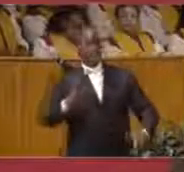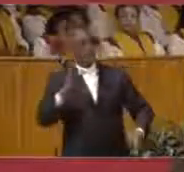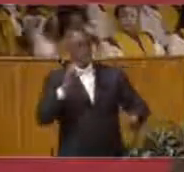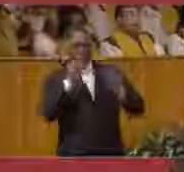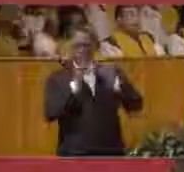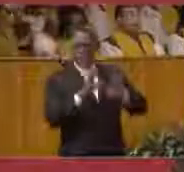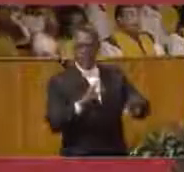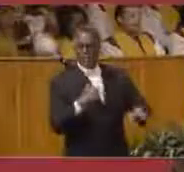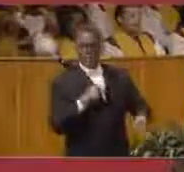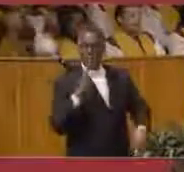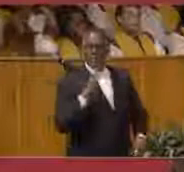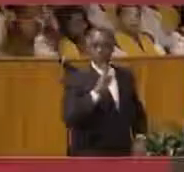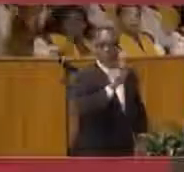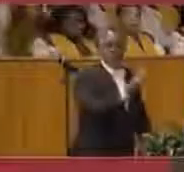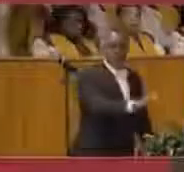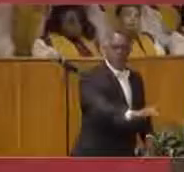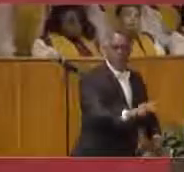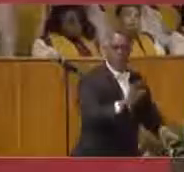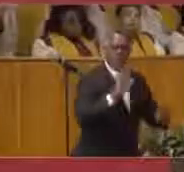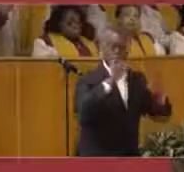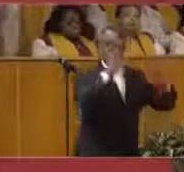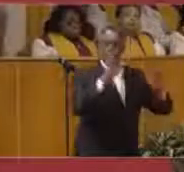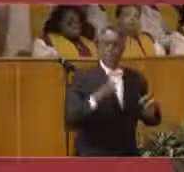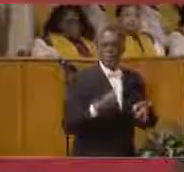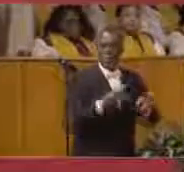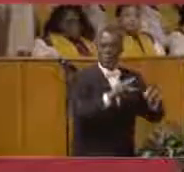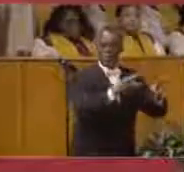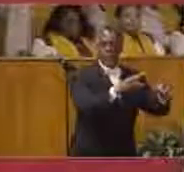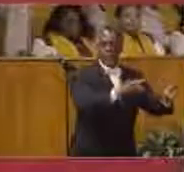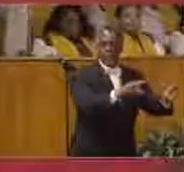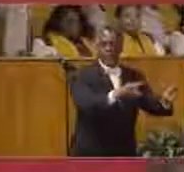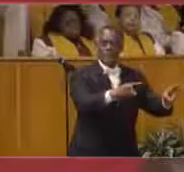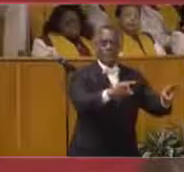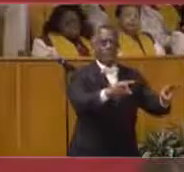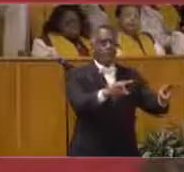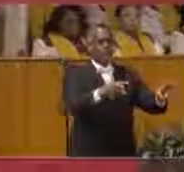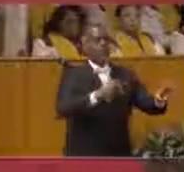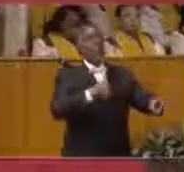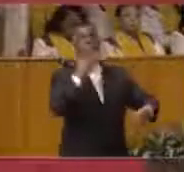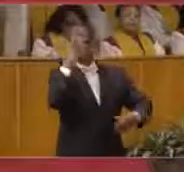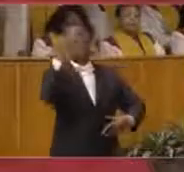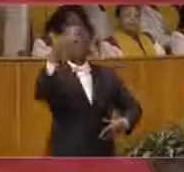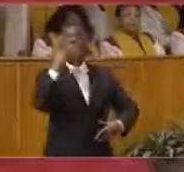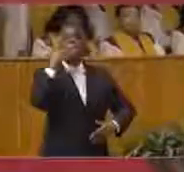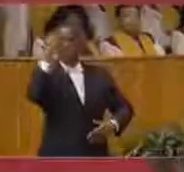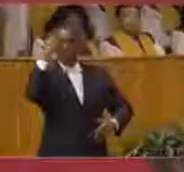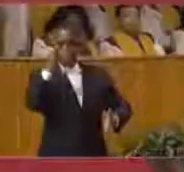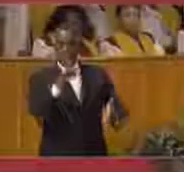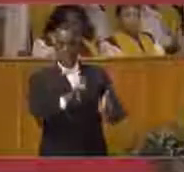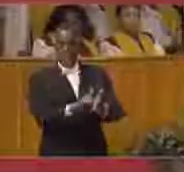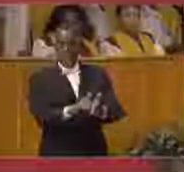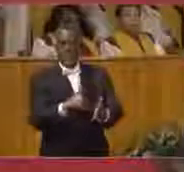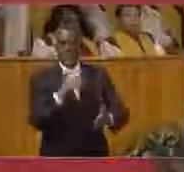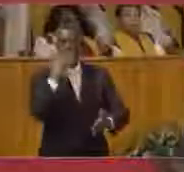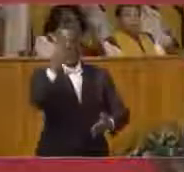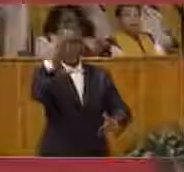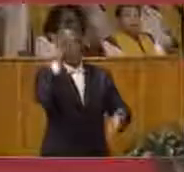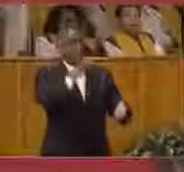me in amazing ways. So I'm grateful for it. I'm grateful for it. Because he'll take care